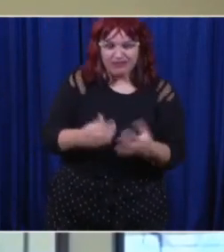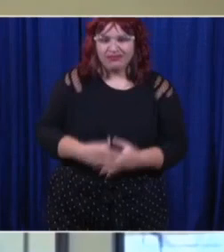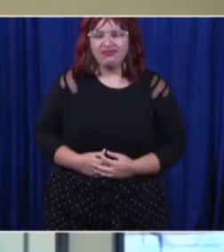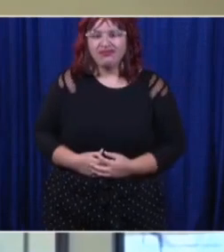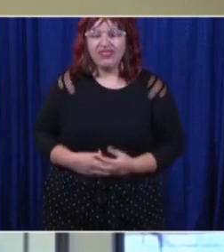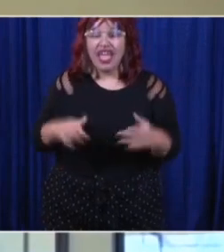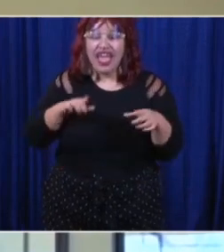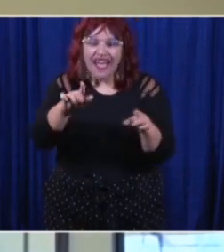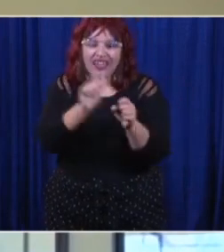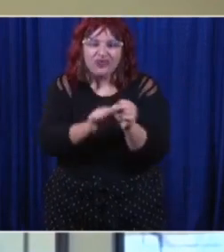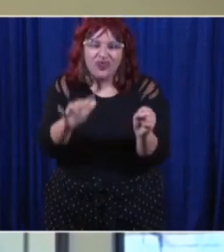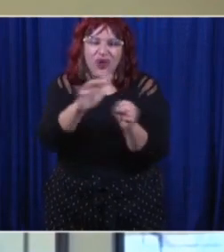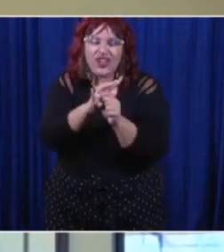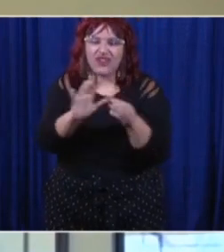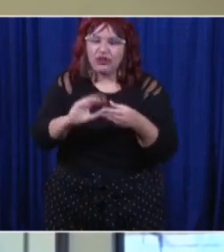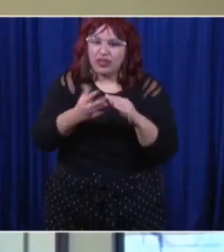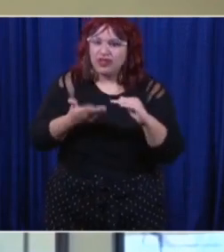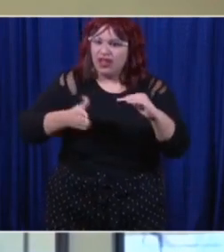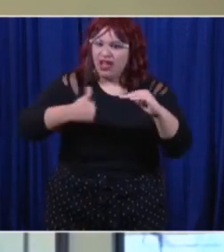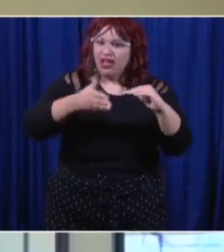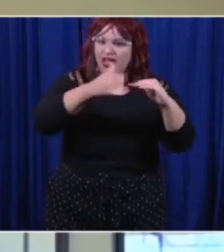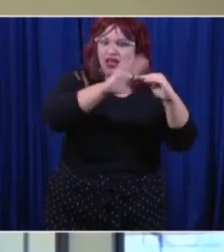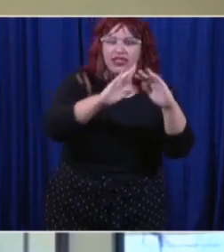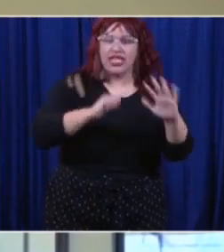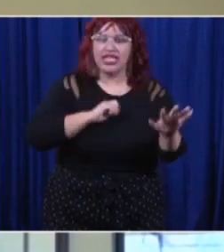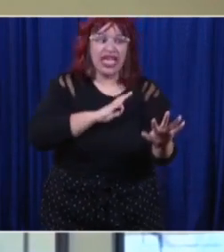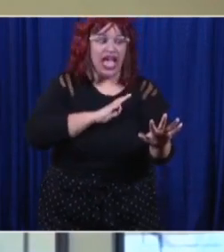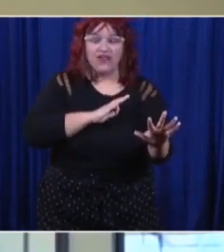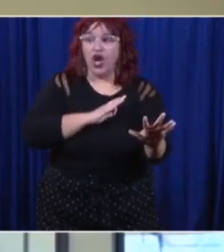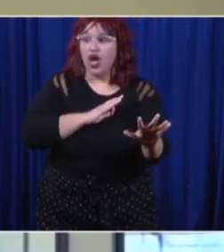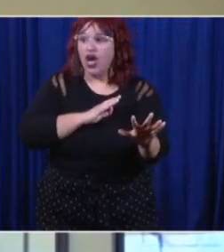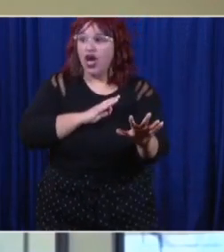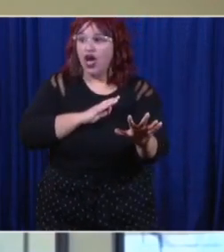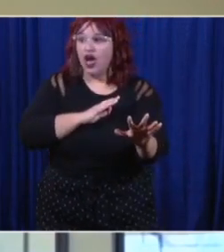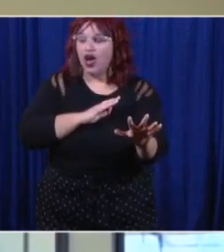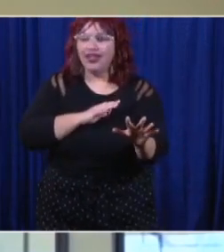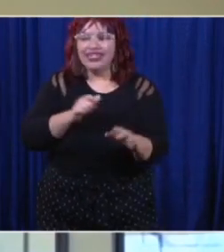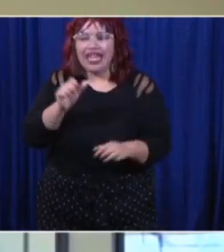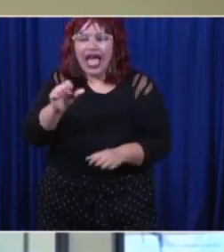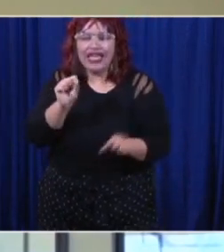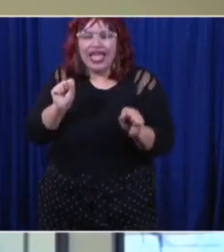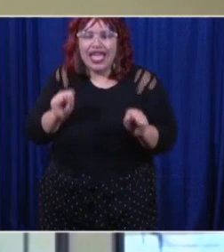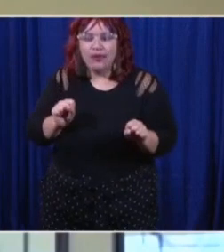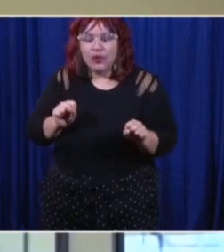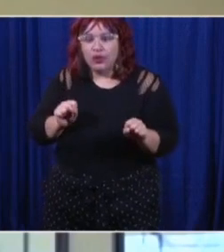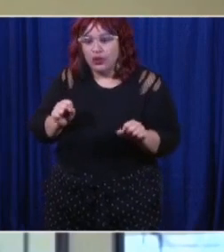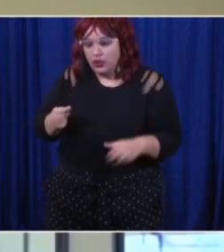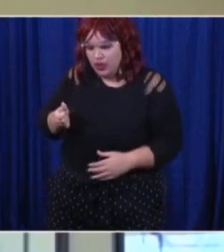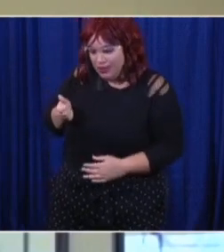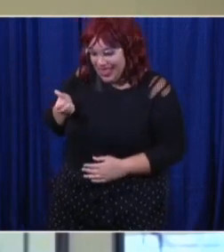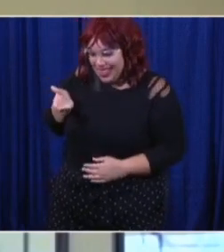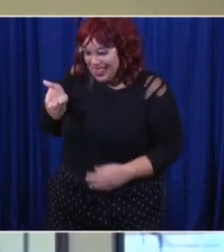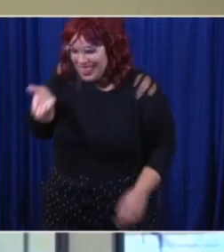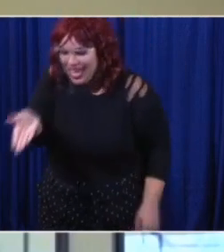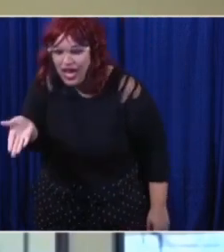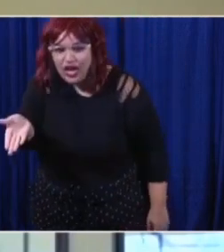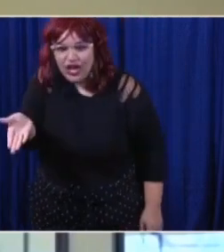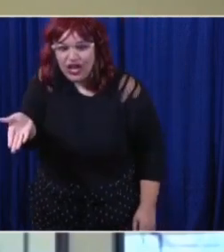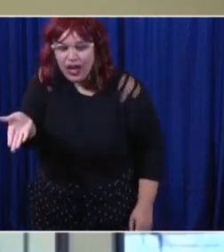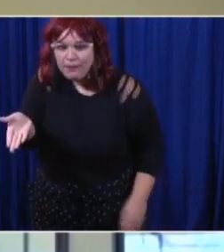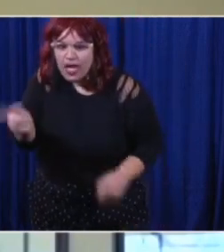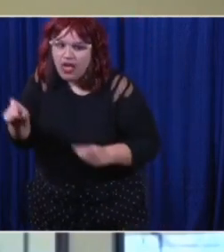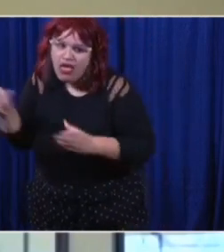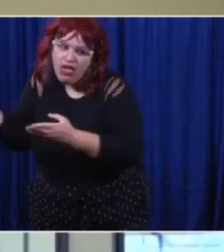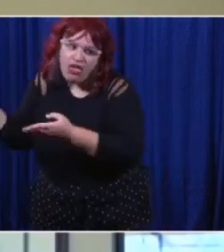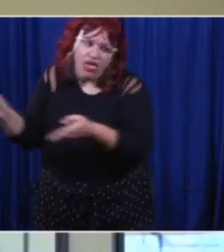our staff as more and more of them are pulled from the bedside by community exposure.